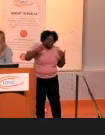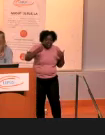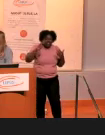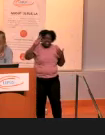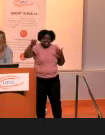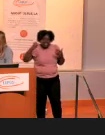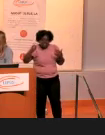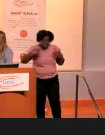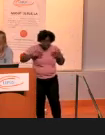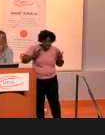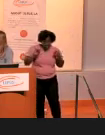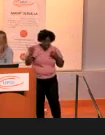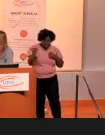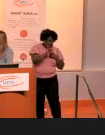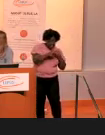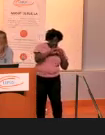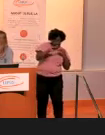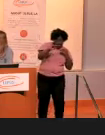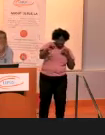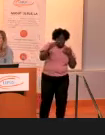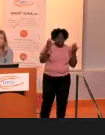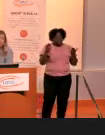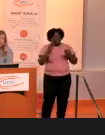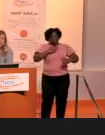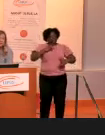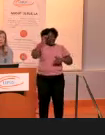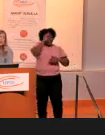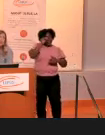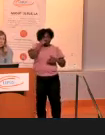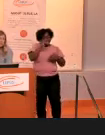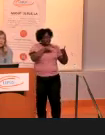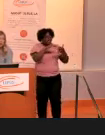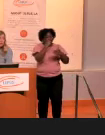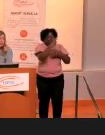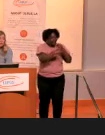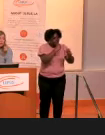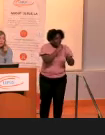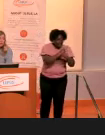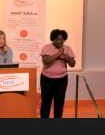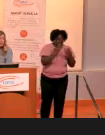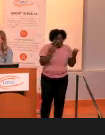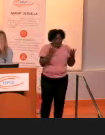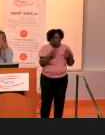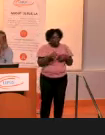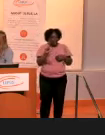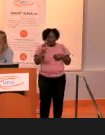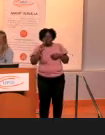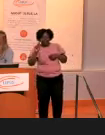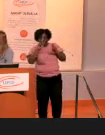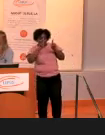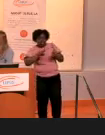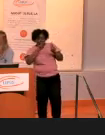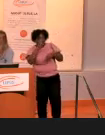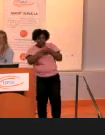of the studies are just not long enough, in my opinion. This is 2 years. This is long for a lupus nephritis trial. And you